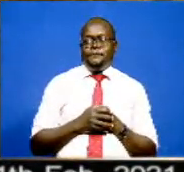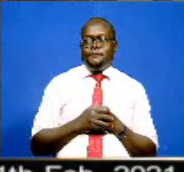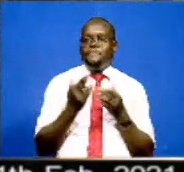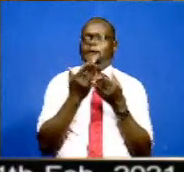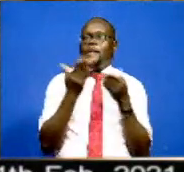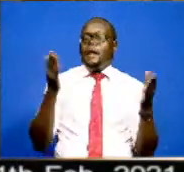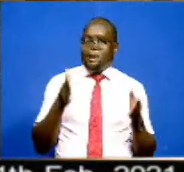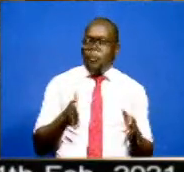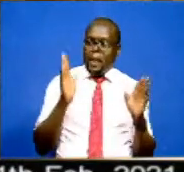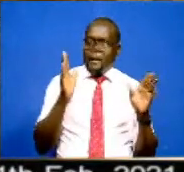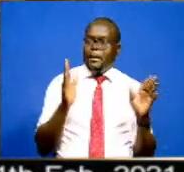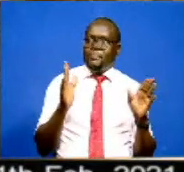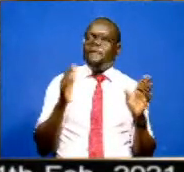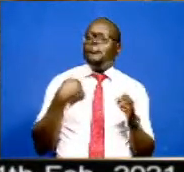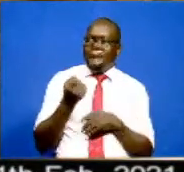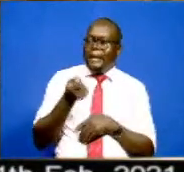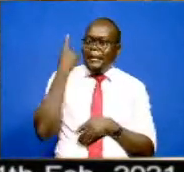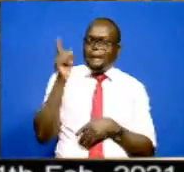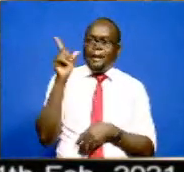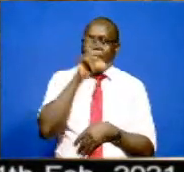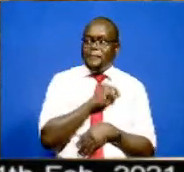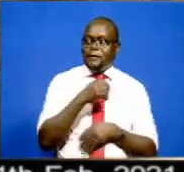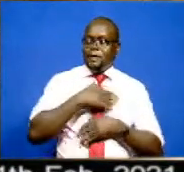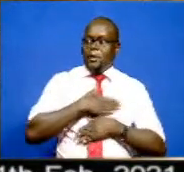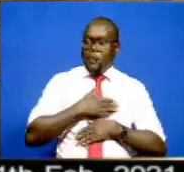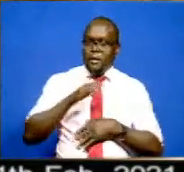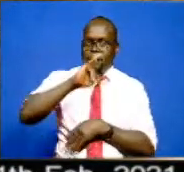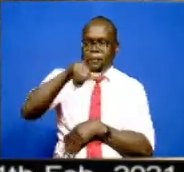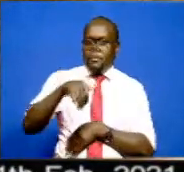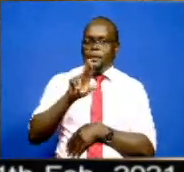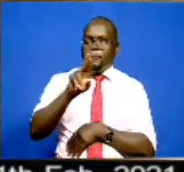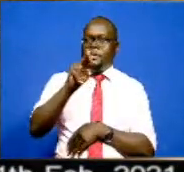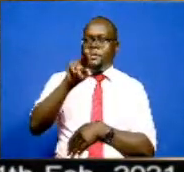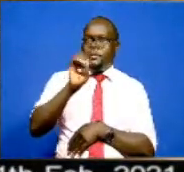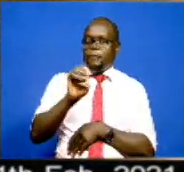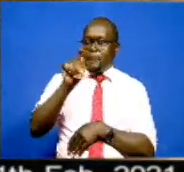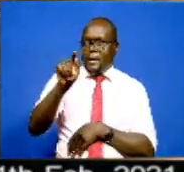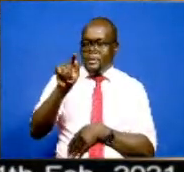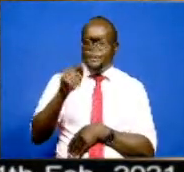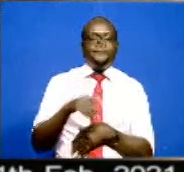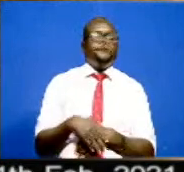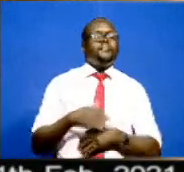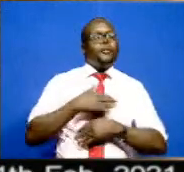Anyhow, point noted, Honorable Junet, Honorable Kimunya.